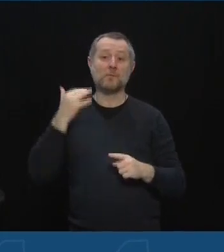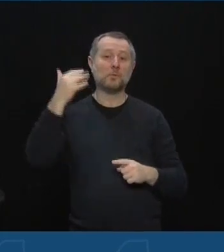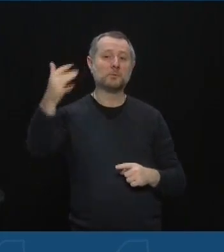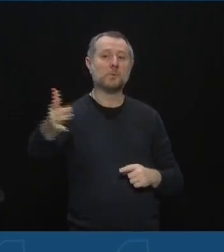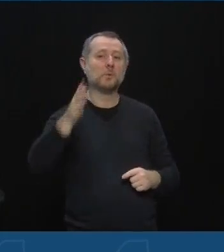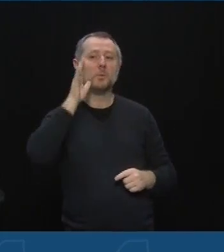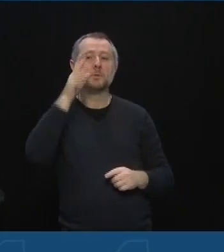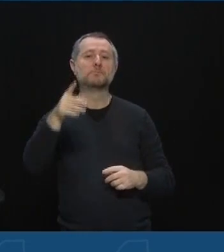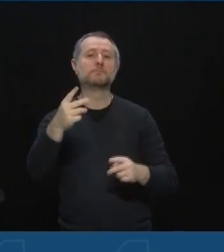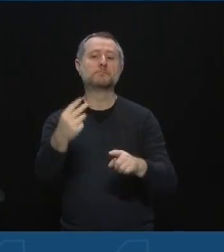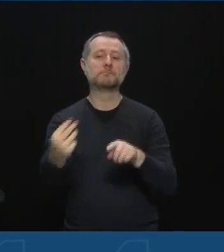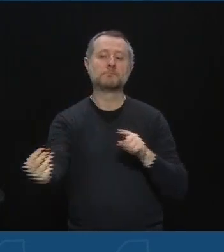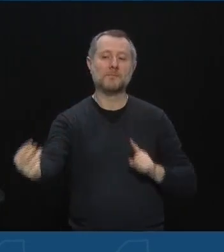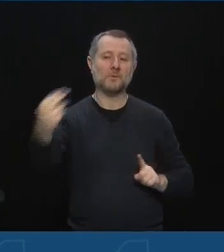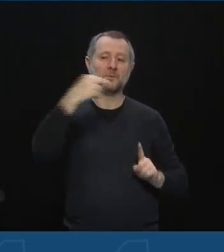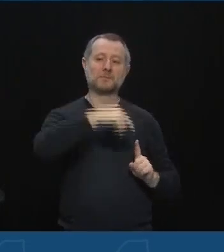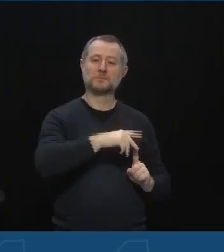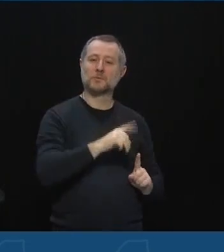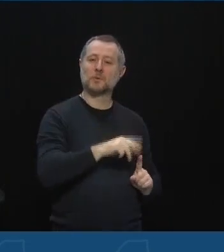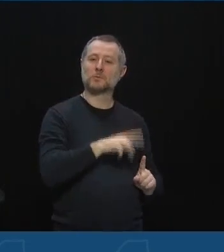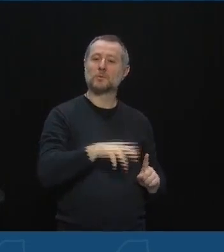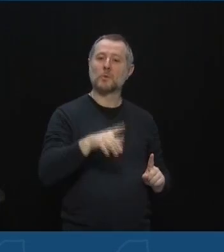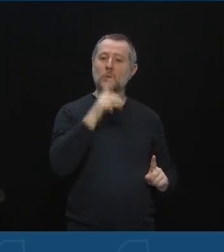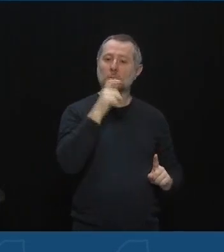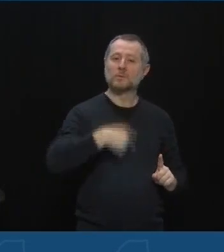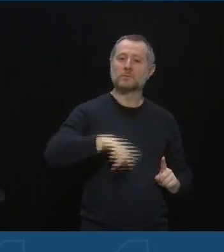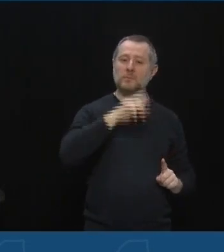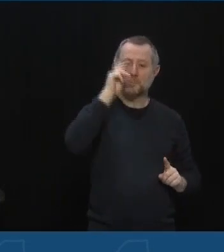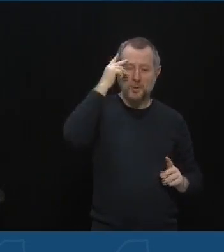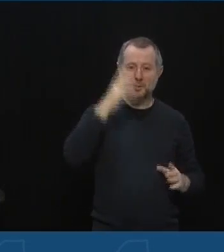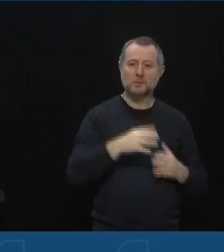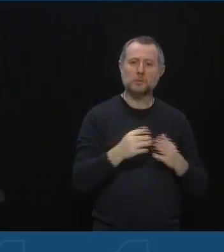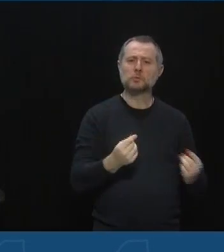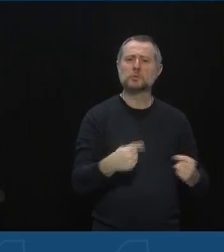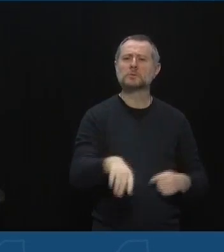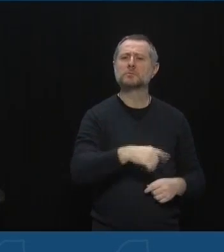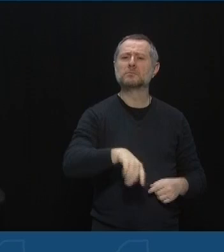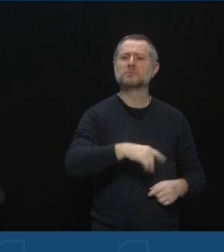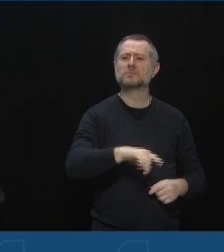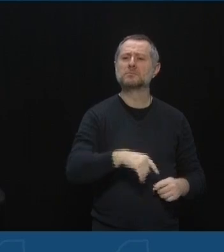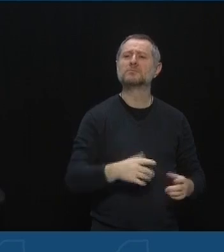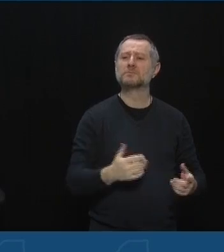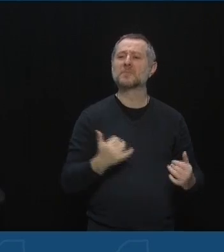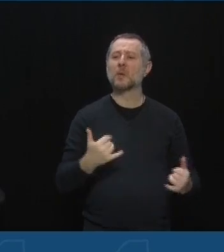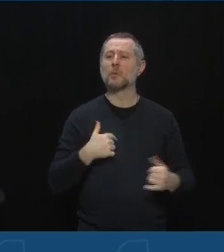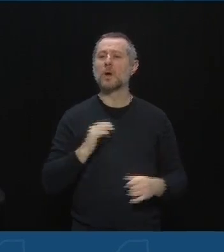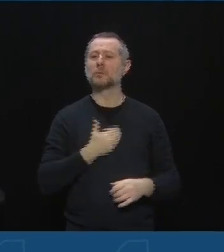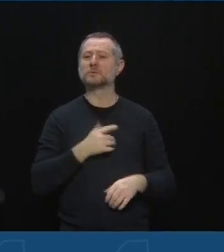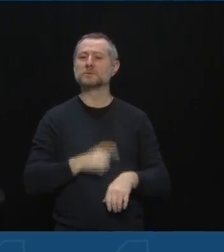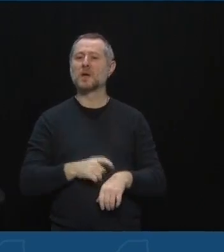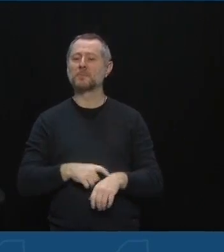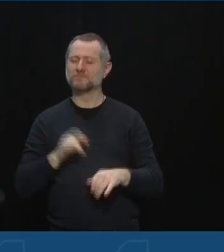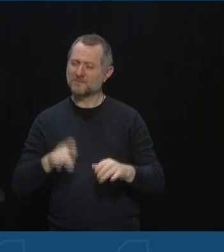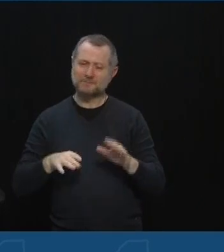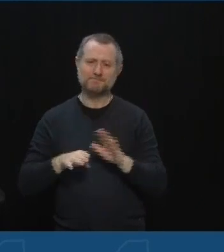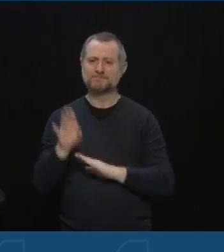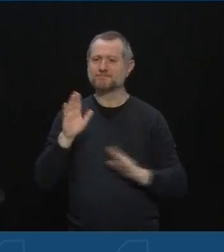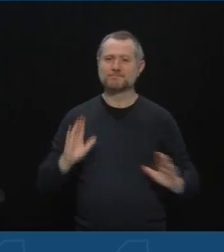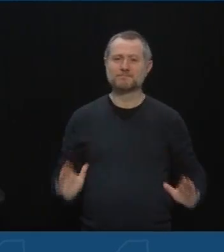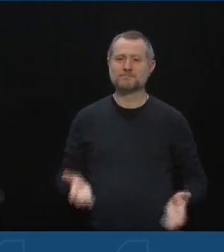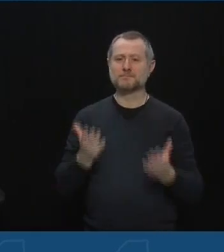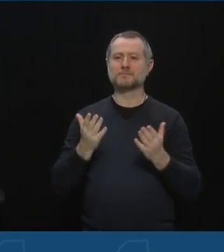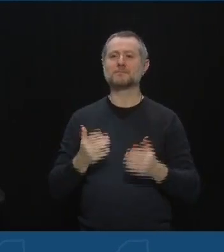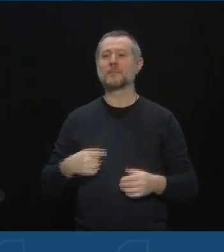Did it bring them down or did they rise up? This, my friends, is our moment to rise up, and that's exactly why we're going to meet this extraordinary